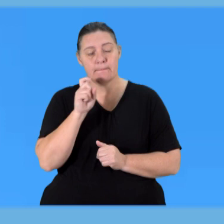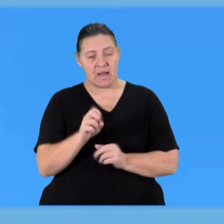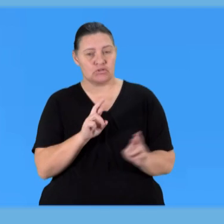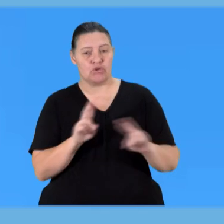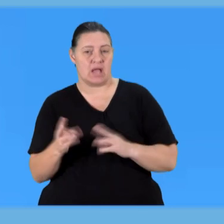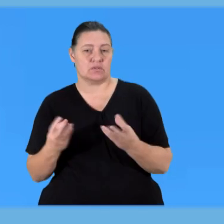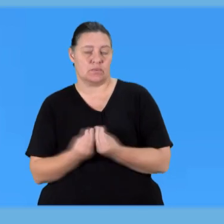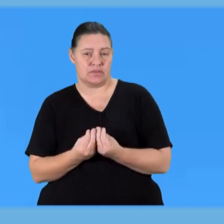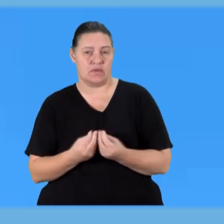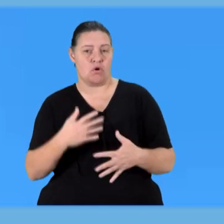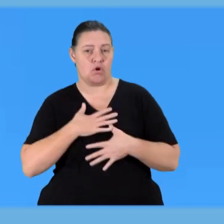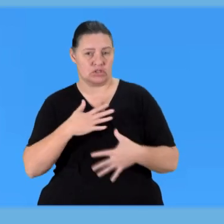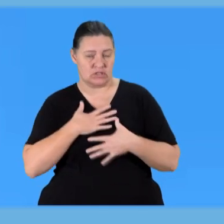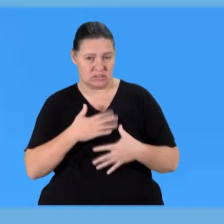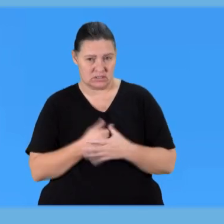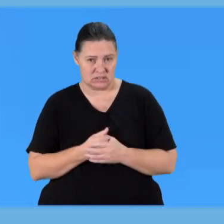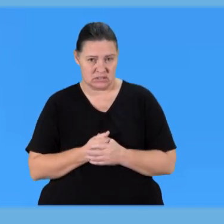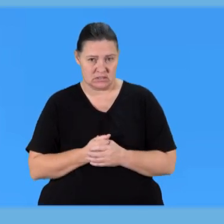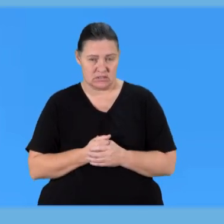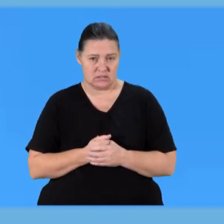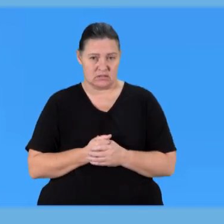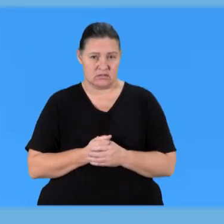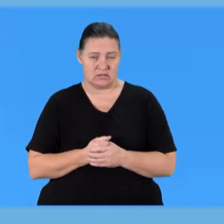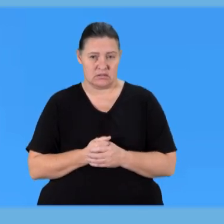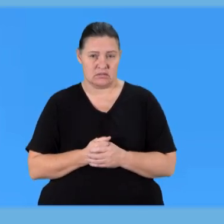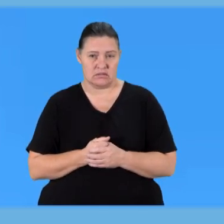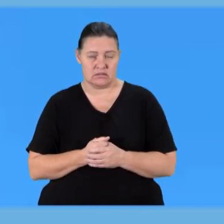must react with oxygen